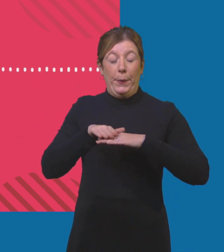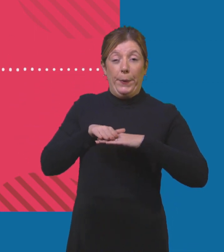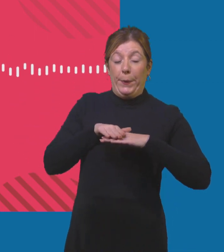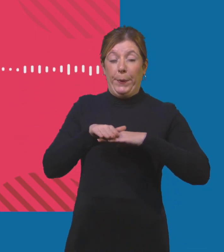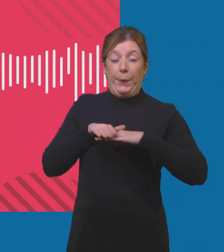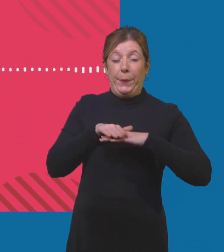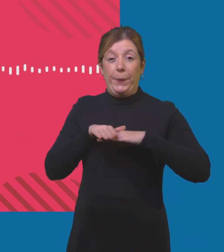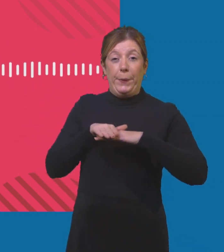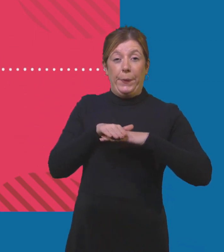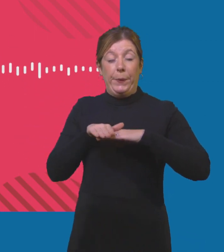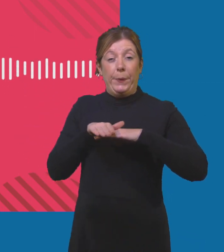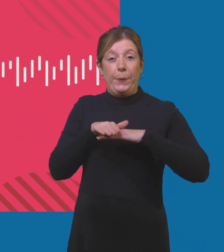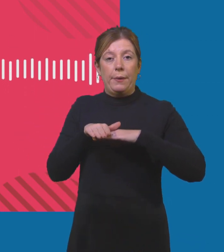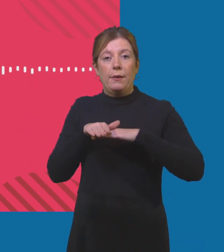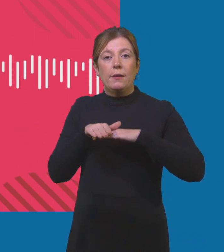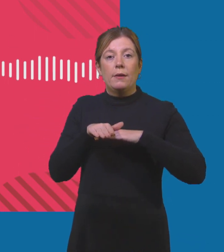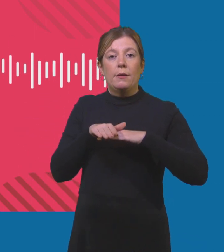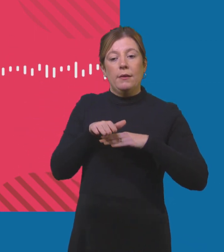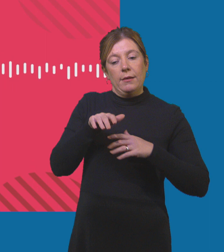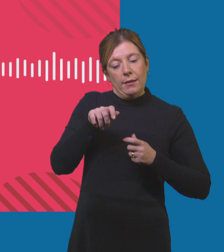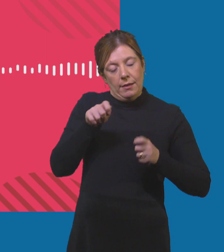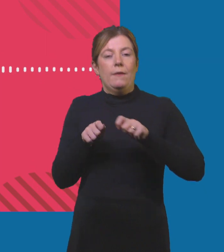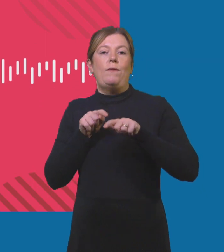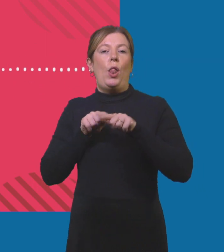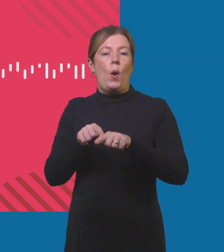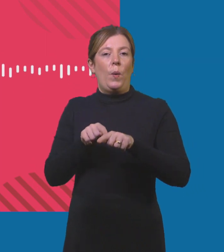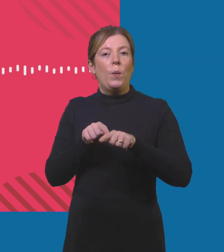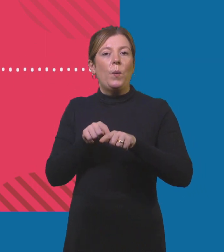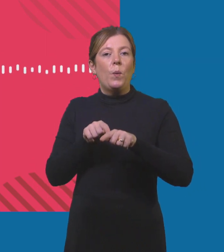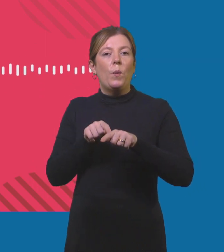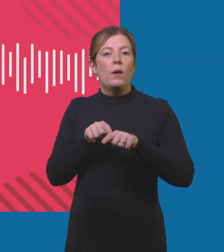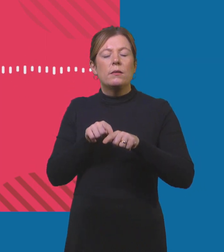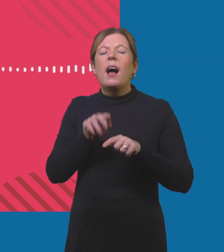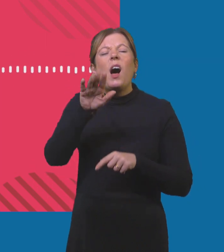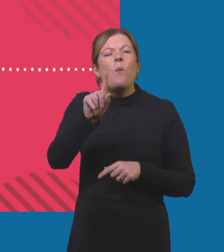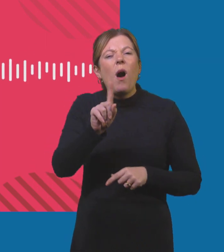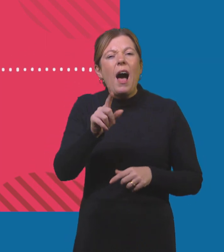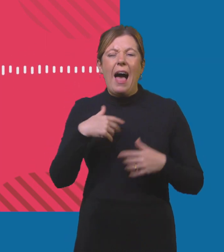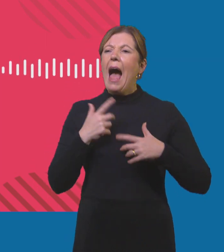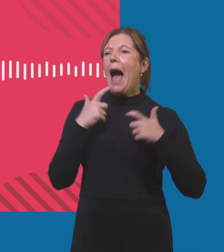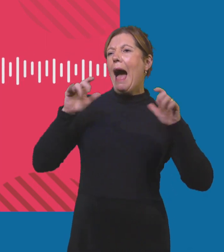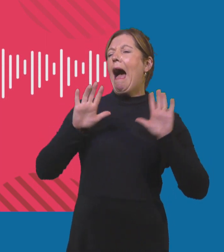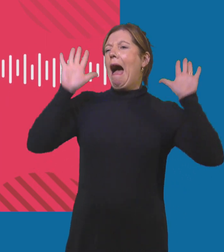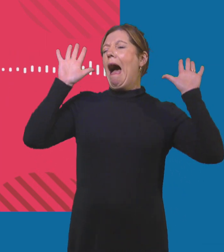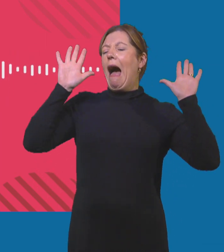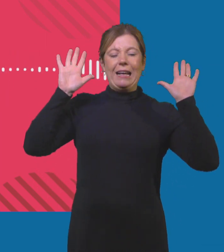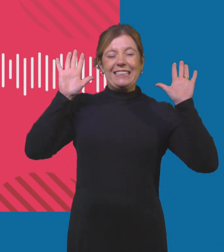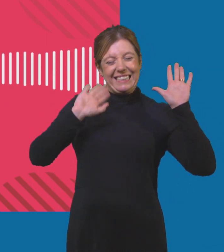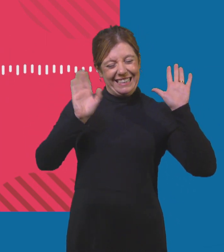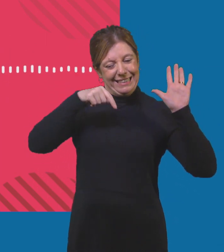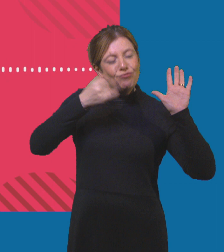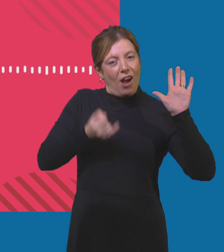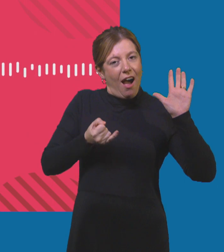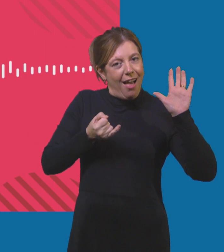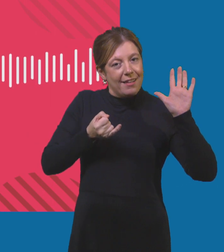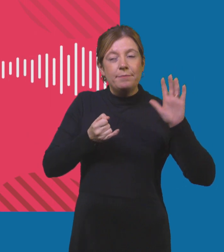of skid, start going sideways, you sort of steer into. I was going to say, yes, what do? You obviously don't go, and take your hands off the wheel. This is